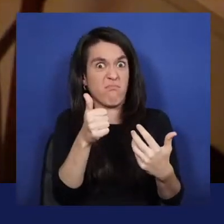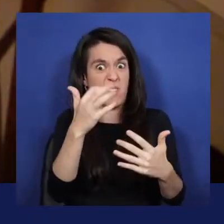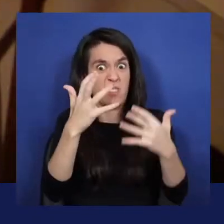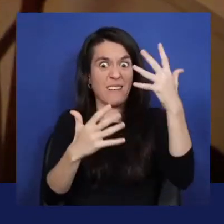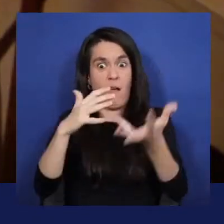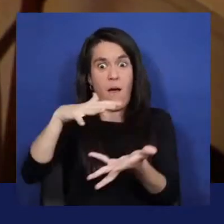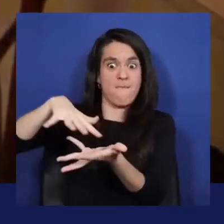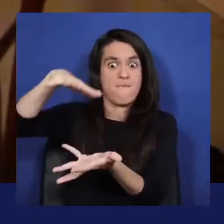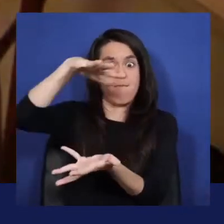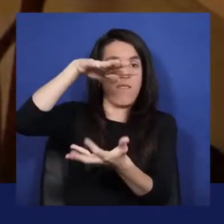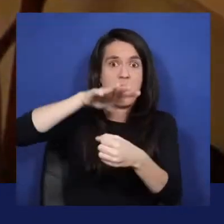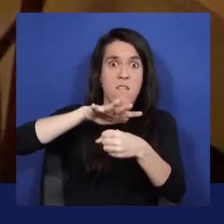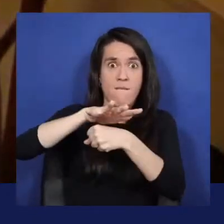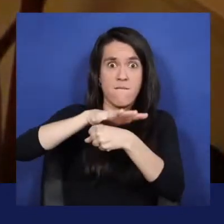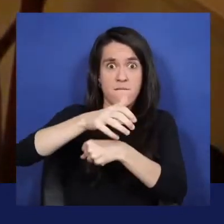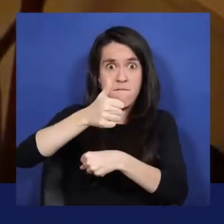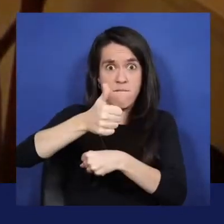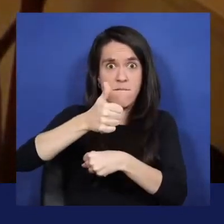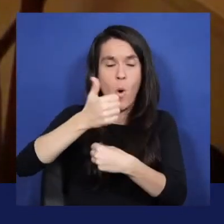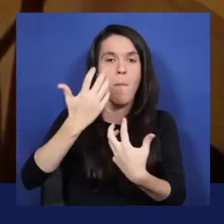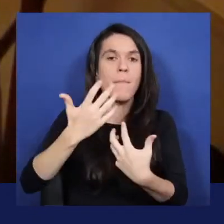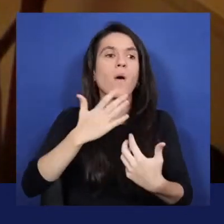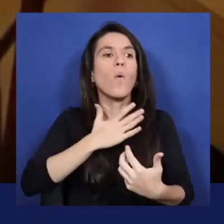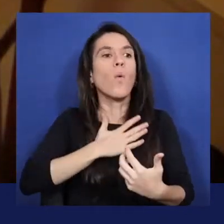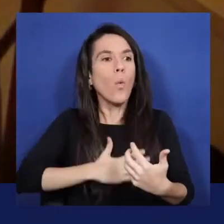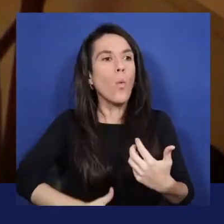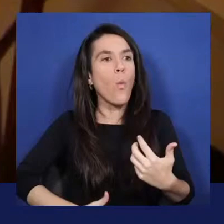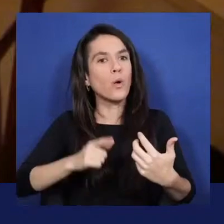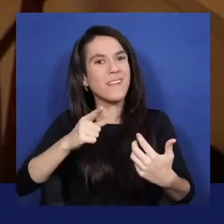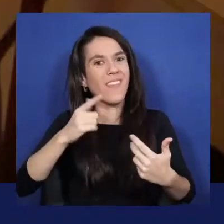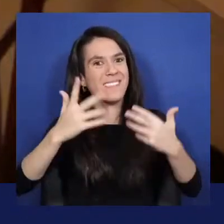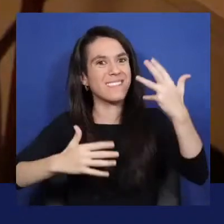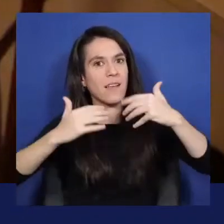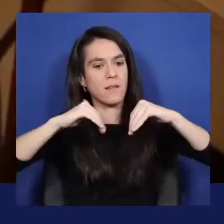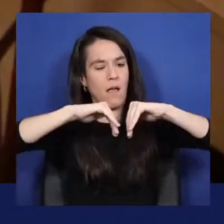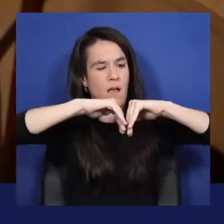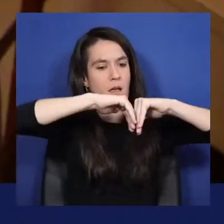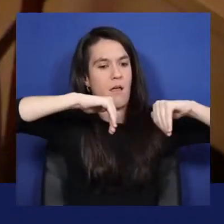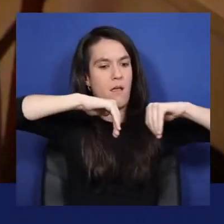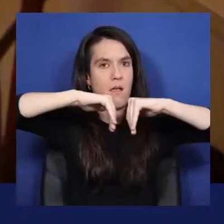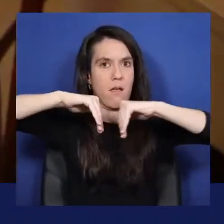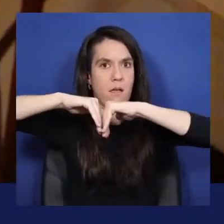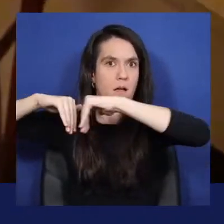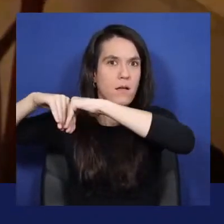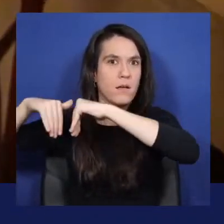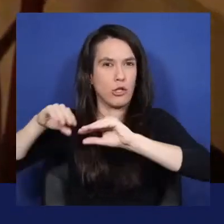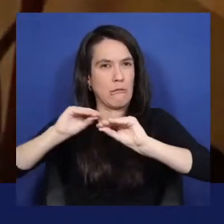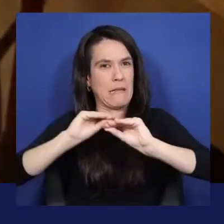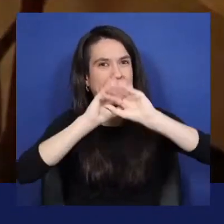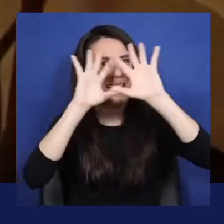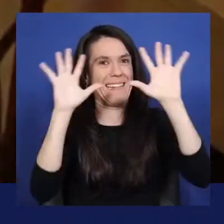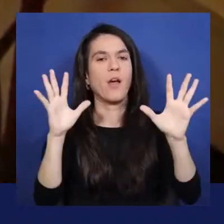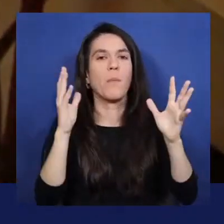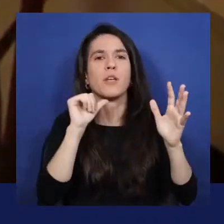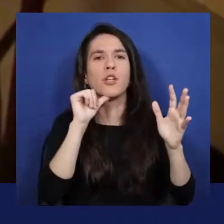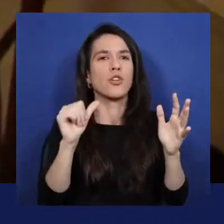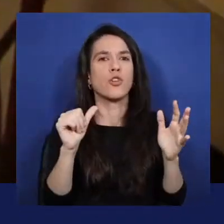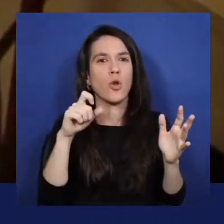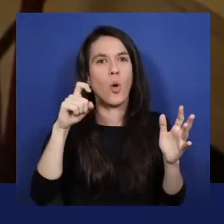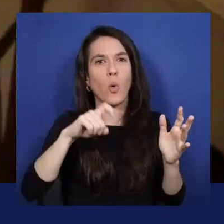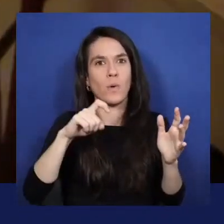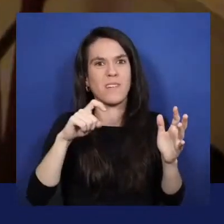do you just want to classify an image and you can use, for example, the custom services directly, so you don't need any compute yourself,